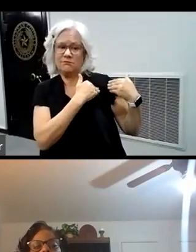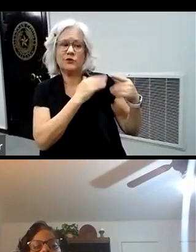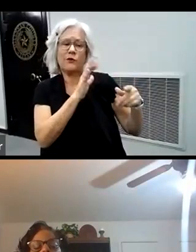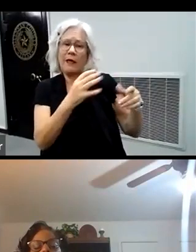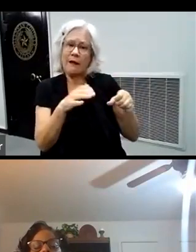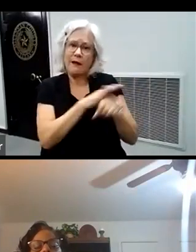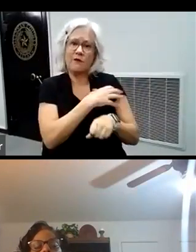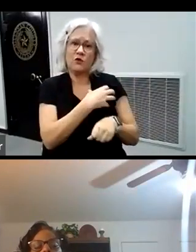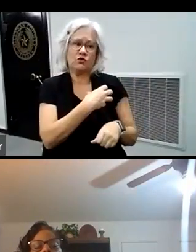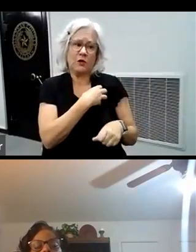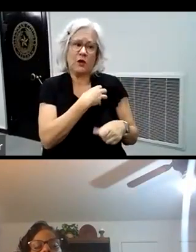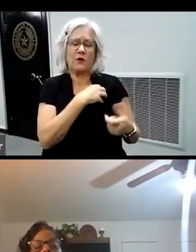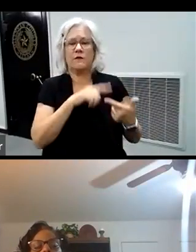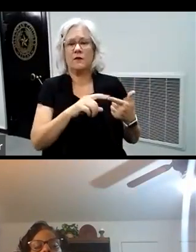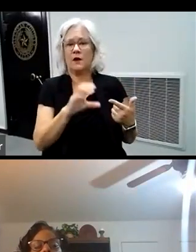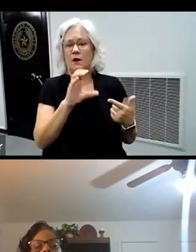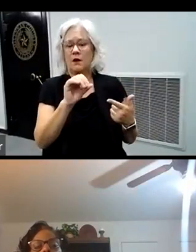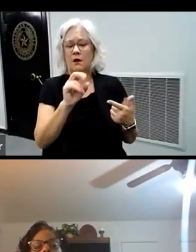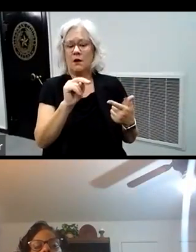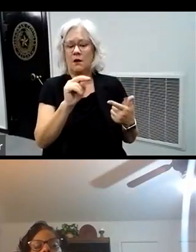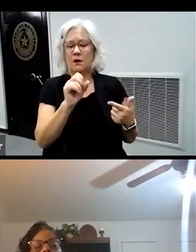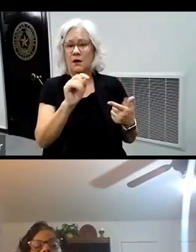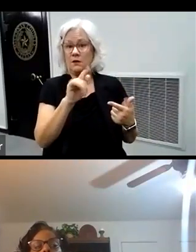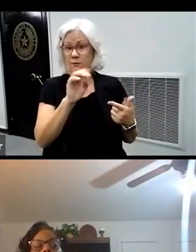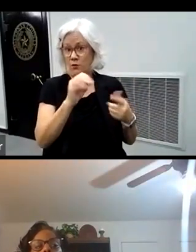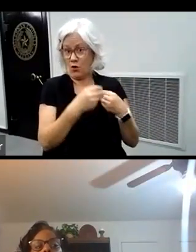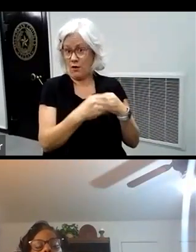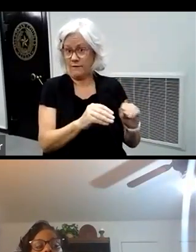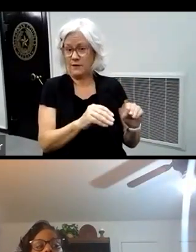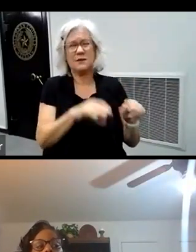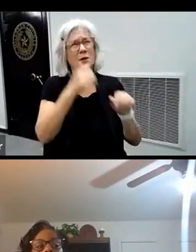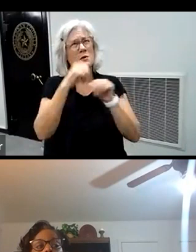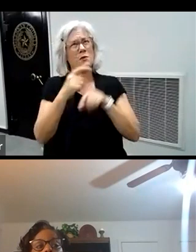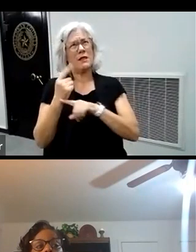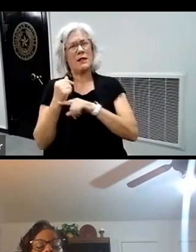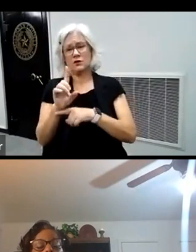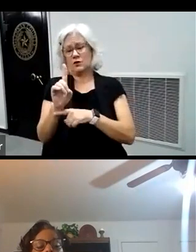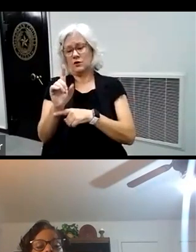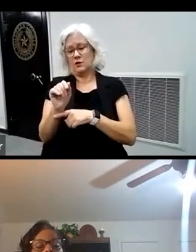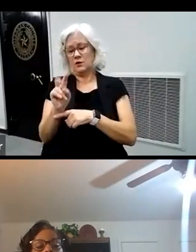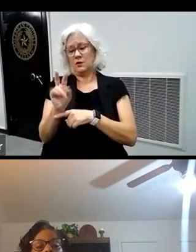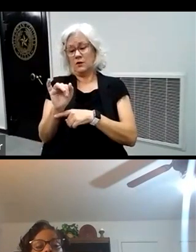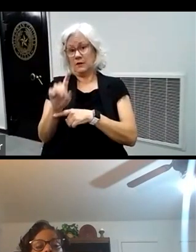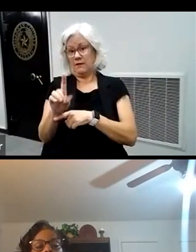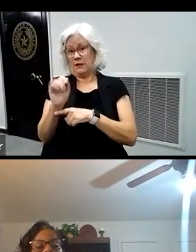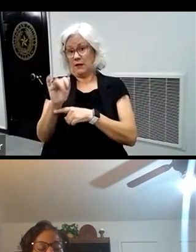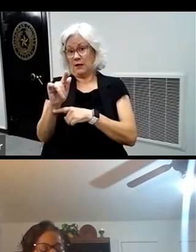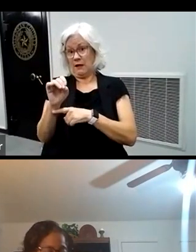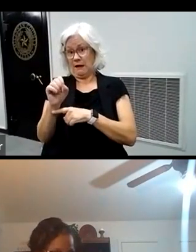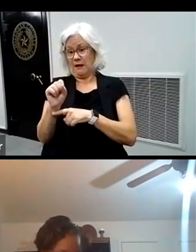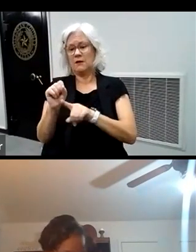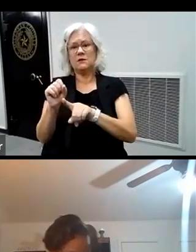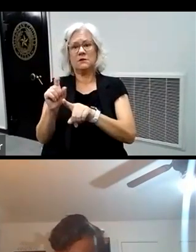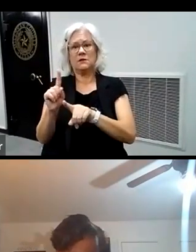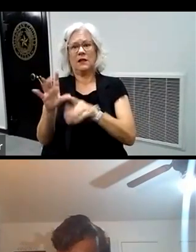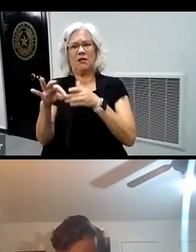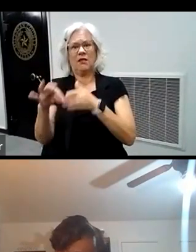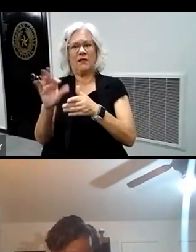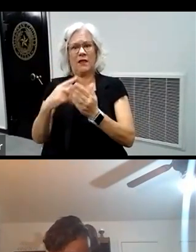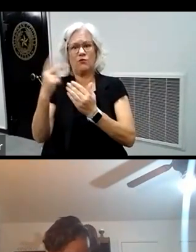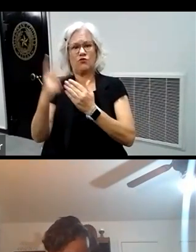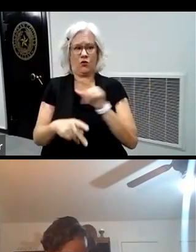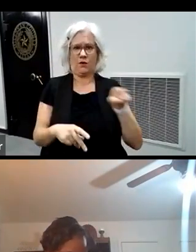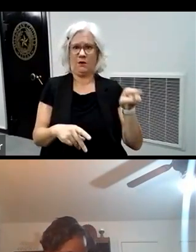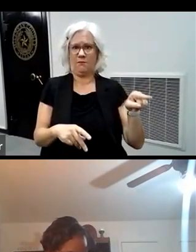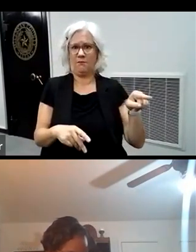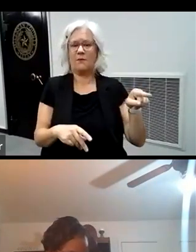and the constable's office. Last year, I know David Ives kind of headed that part up of the program on the law enforcement